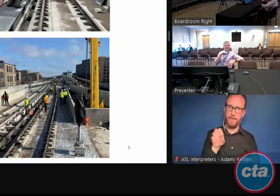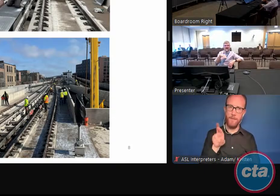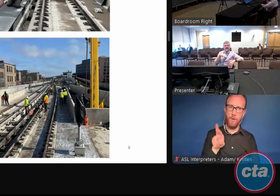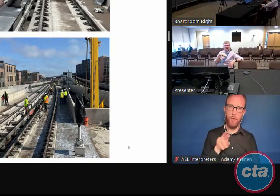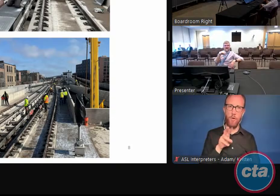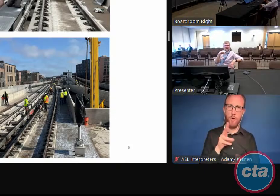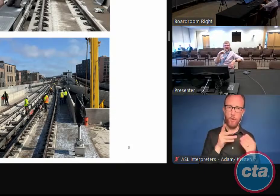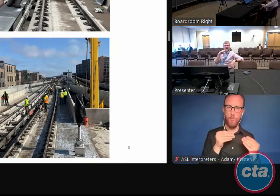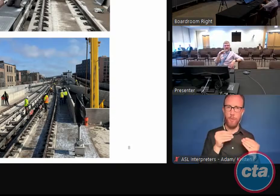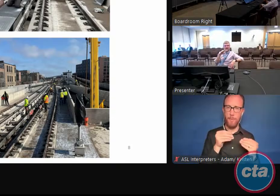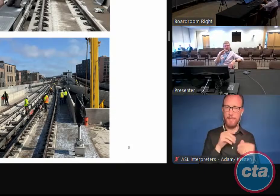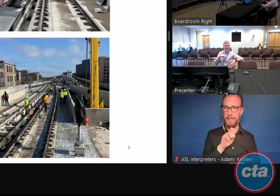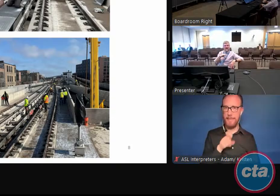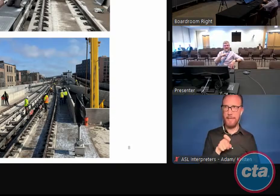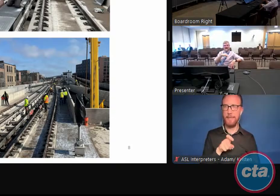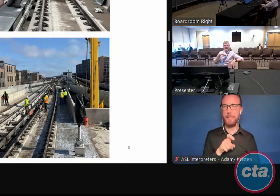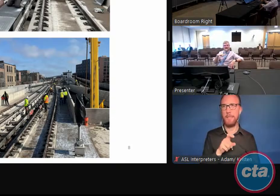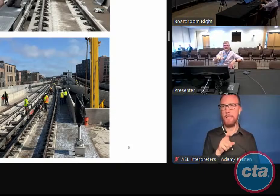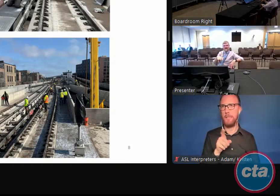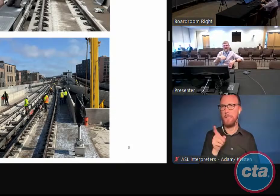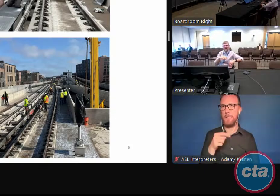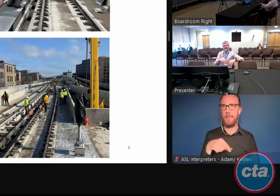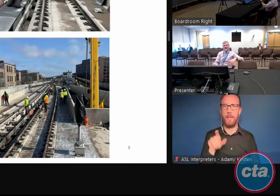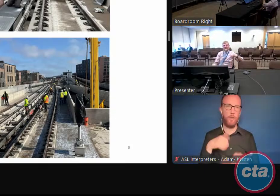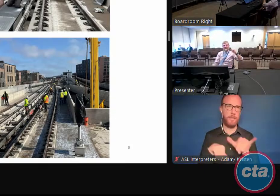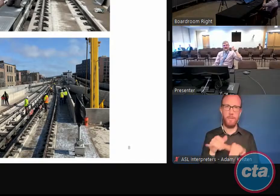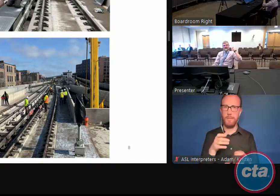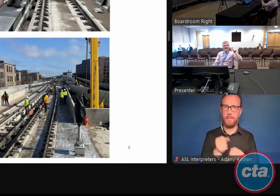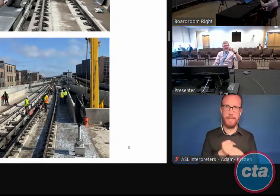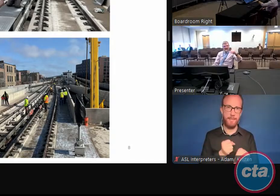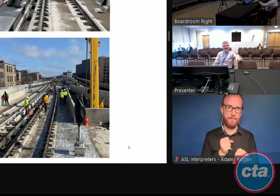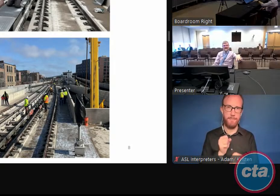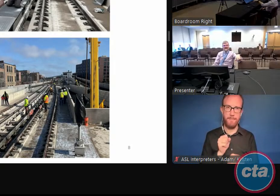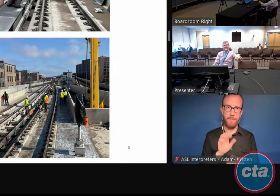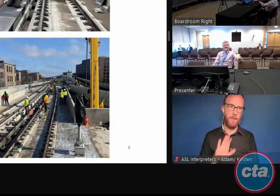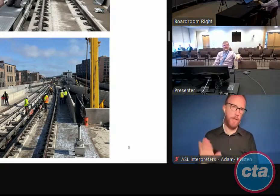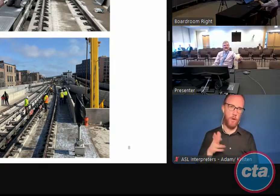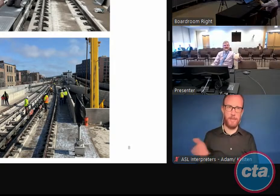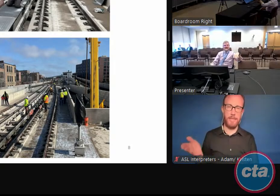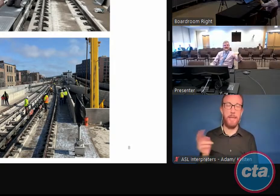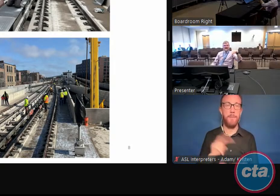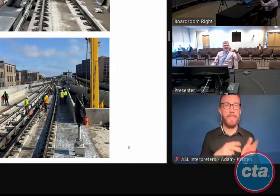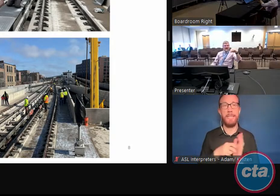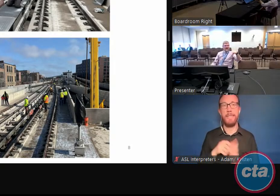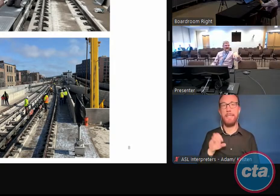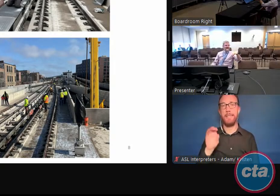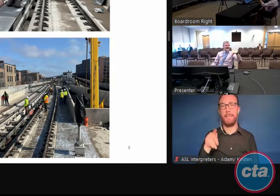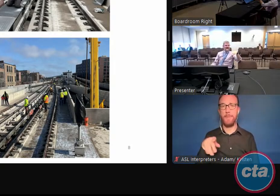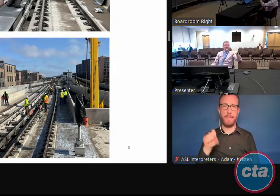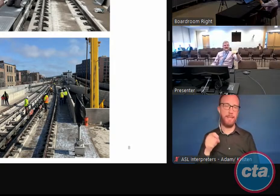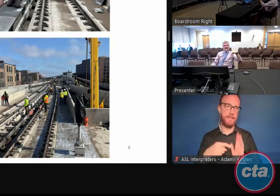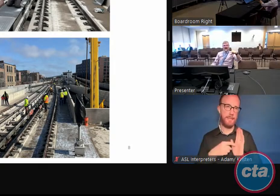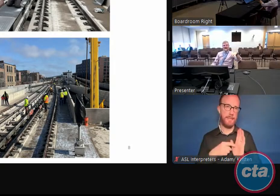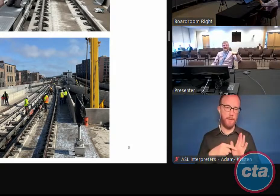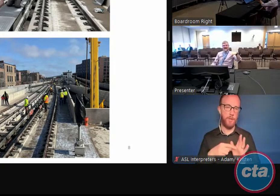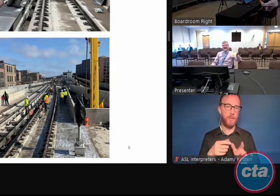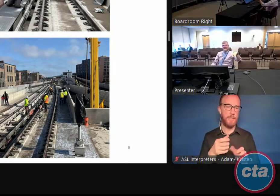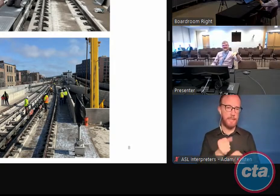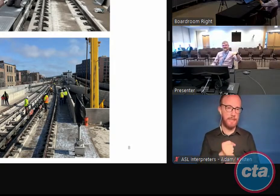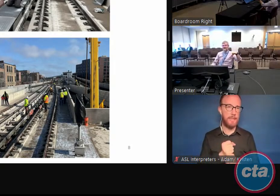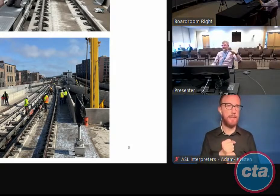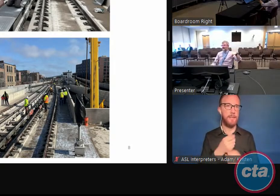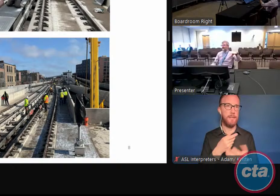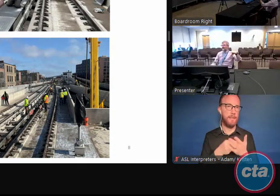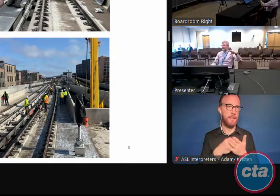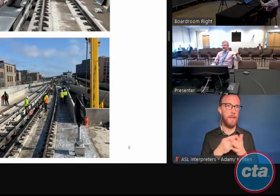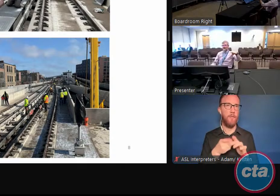their share regardless of our TIF. So CPS, who gets a levy out of the property taxes